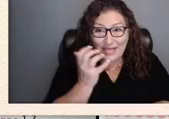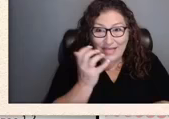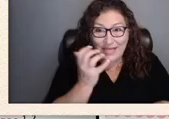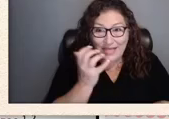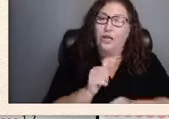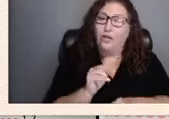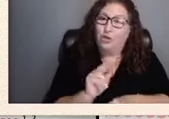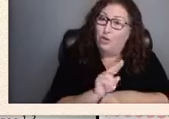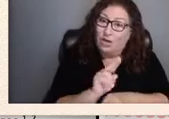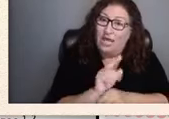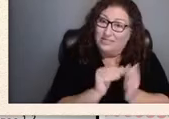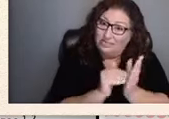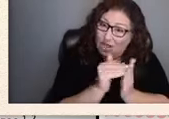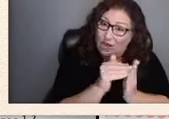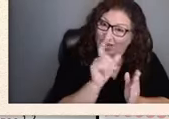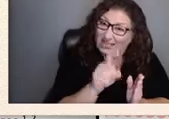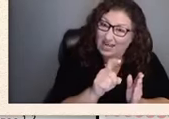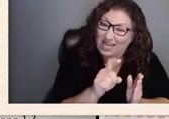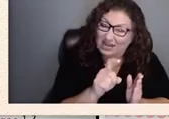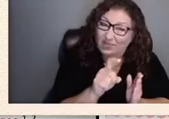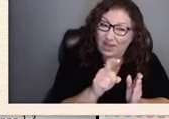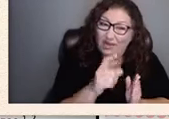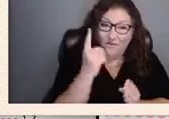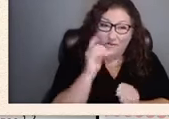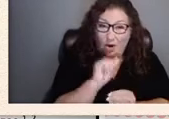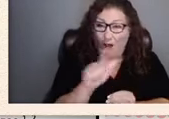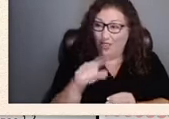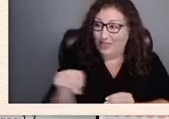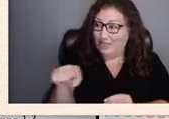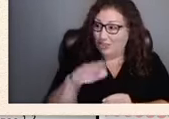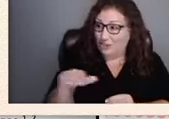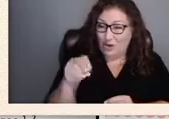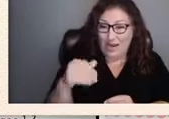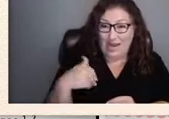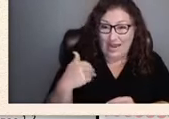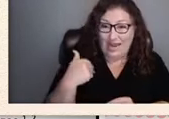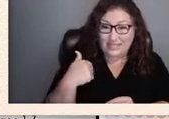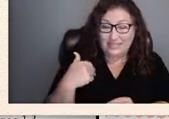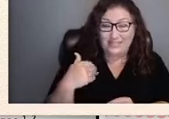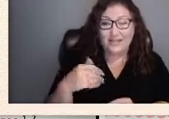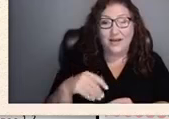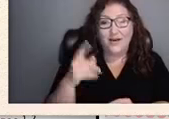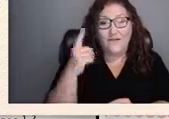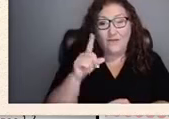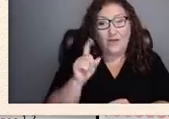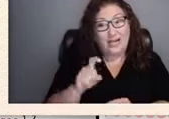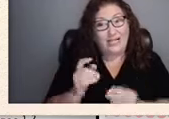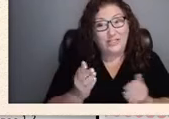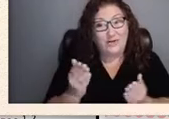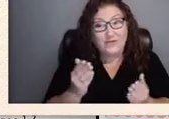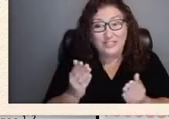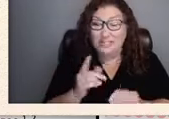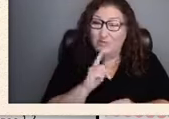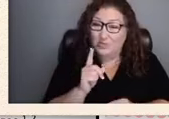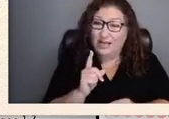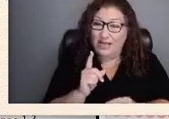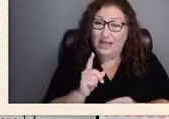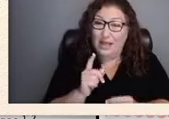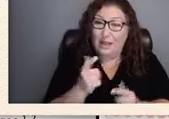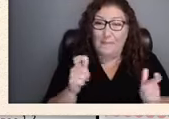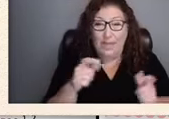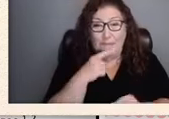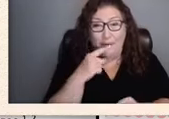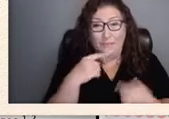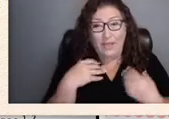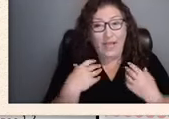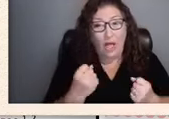as they need to be for all of these children and adolescents that are out there who might need services is really a big public health concern to my mind.